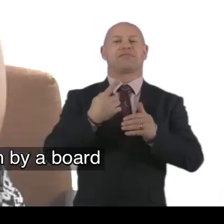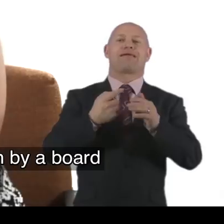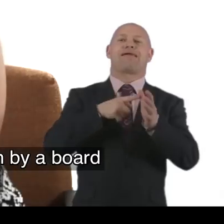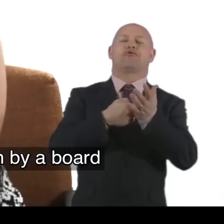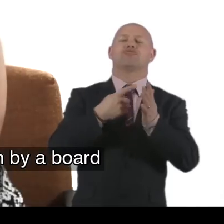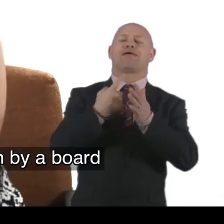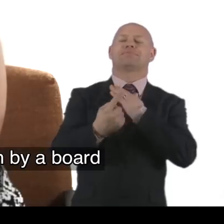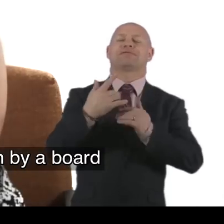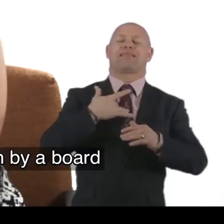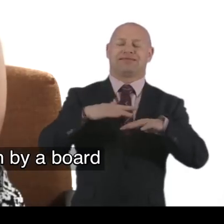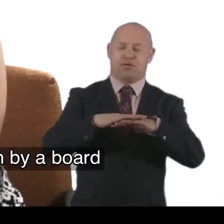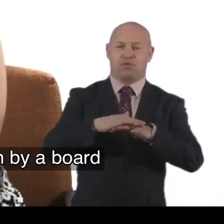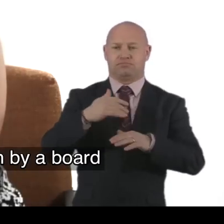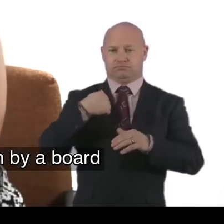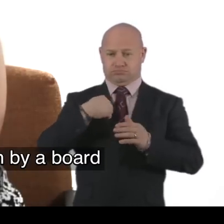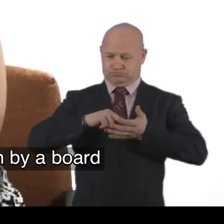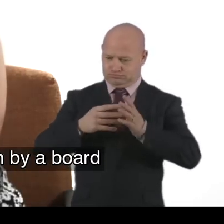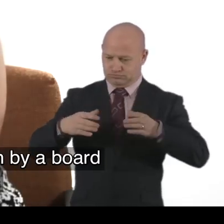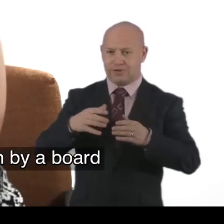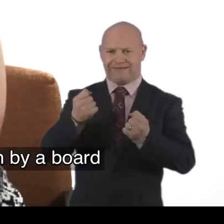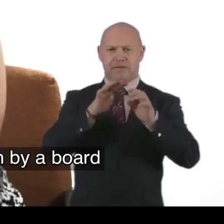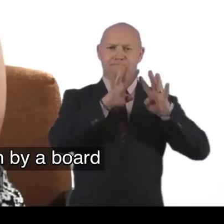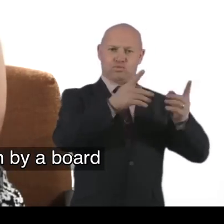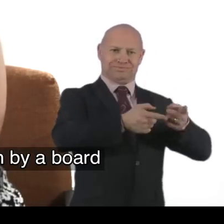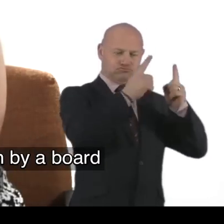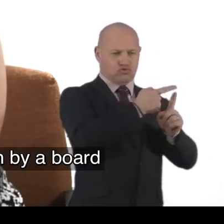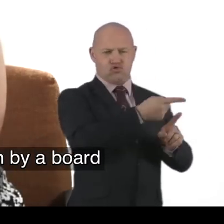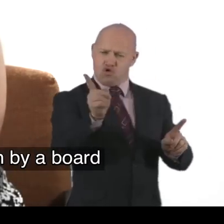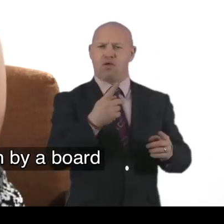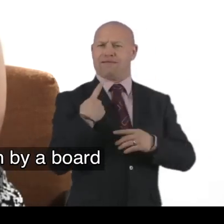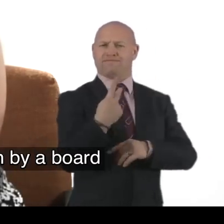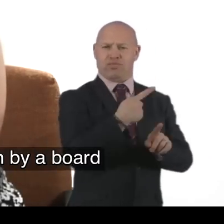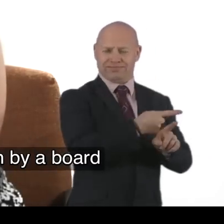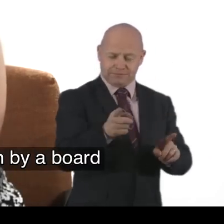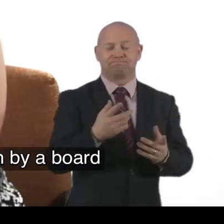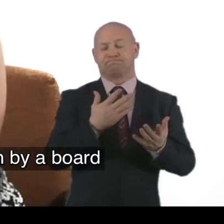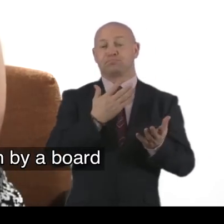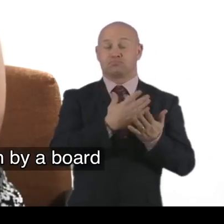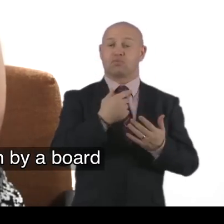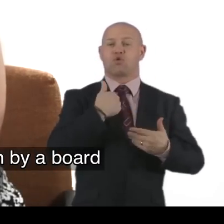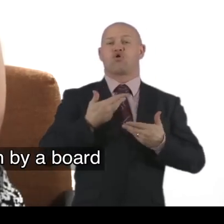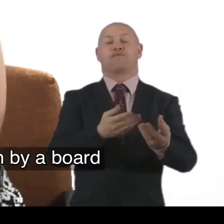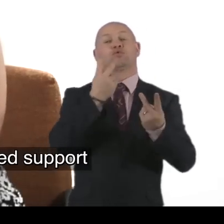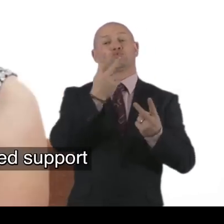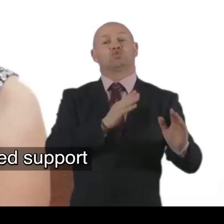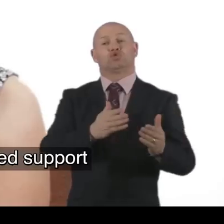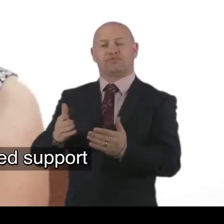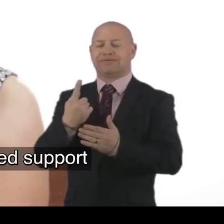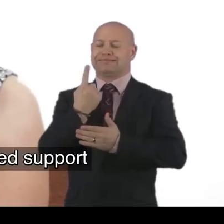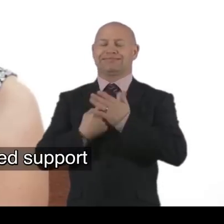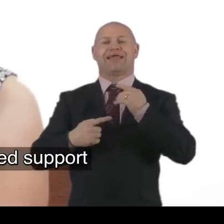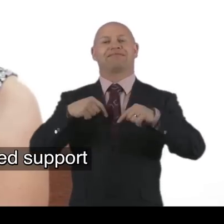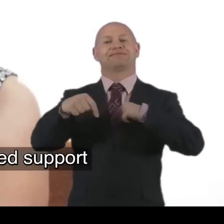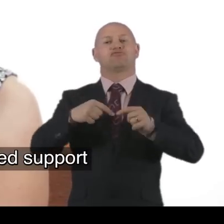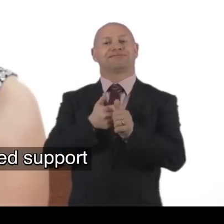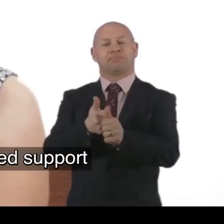Ayrshire Independent Living Networks is a self-directed support organisation run by a board of directors. Who are all volunteers. We currently offer